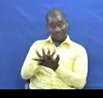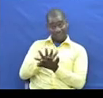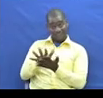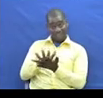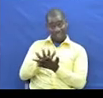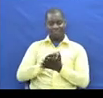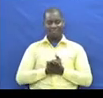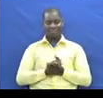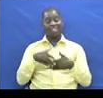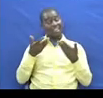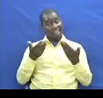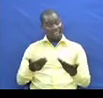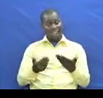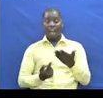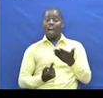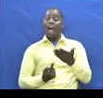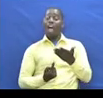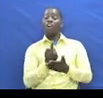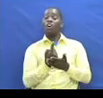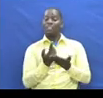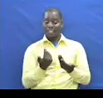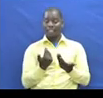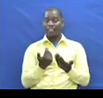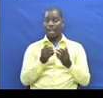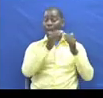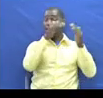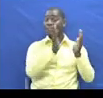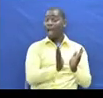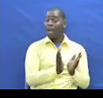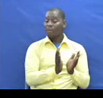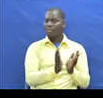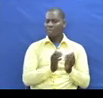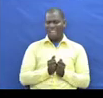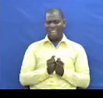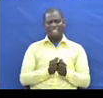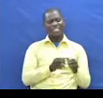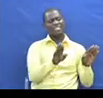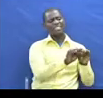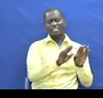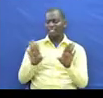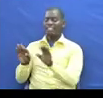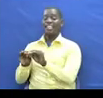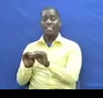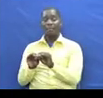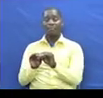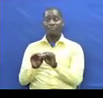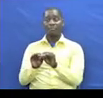relations. Now, upon representing the pictorial diagrams below as a set of ordered pair,